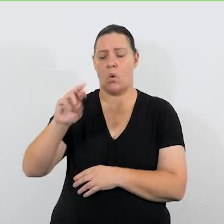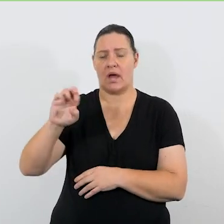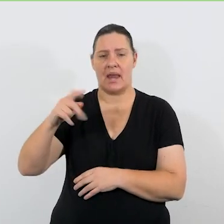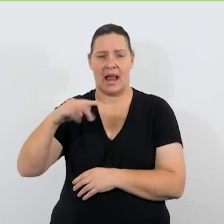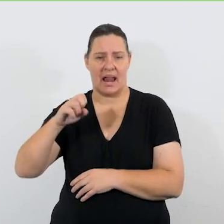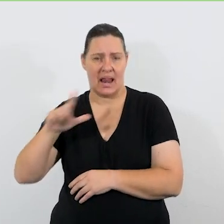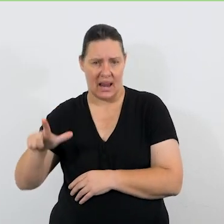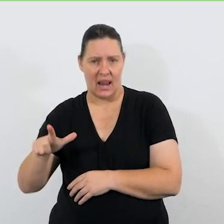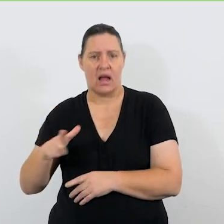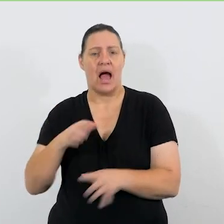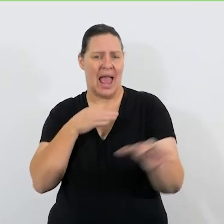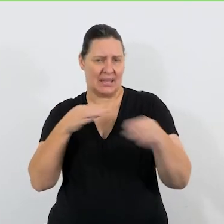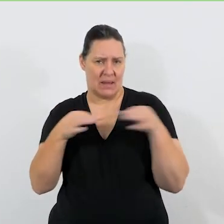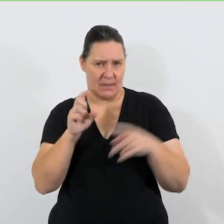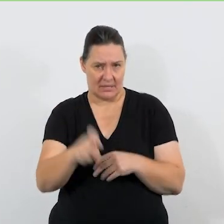the organelles.